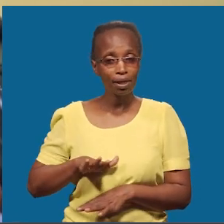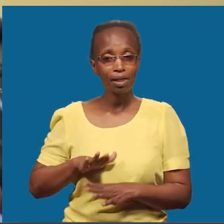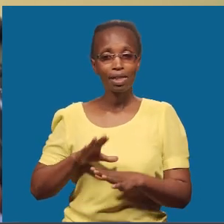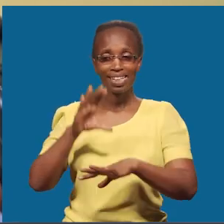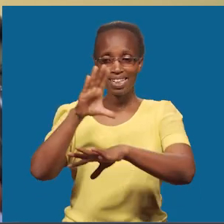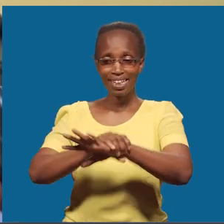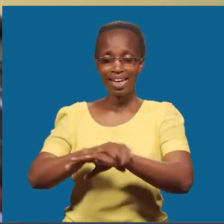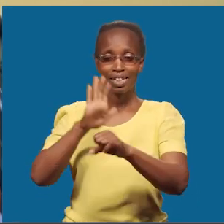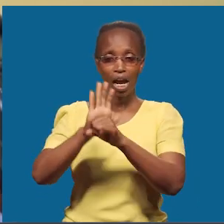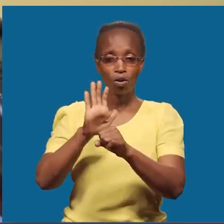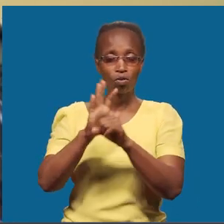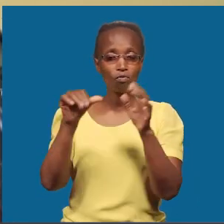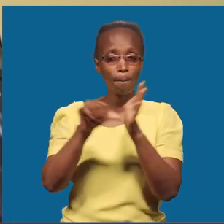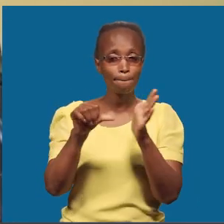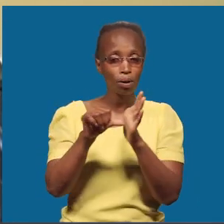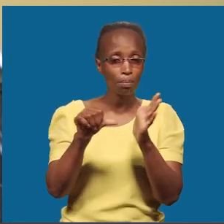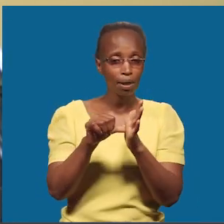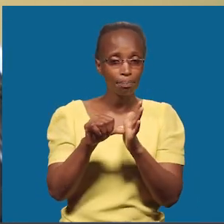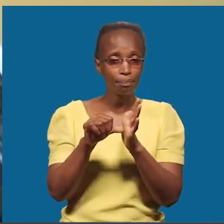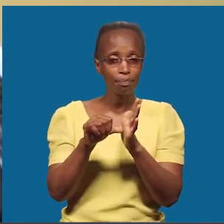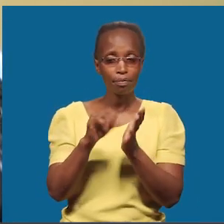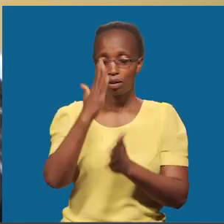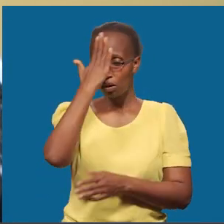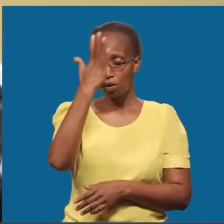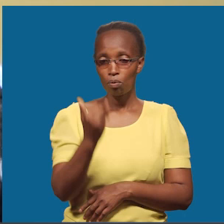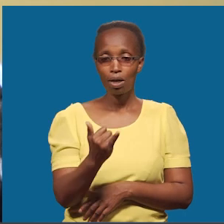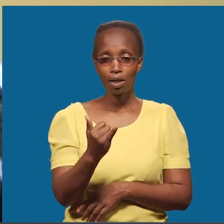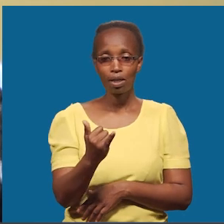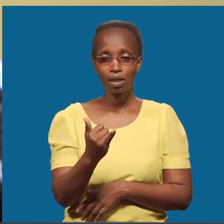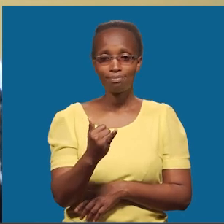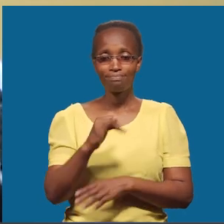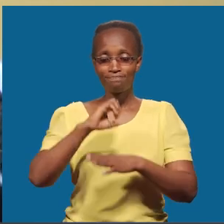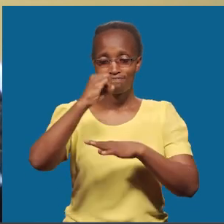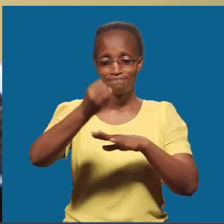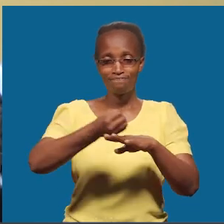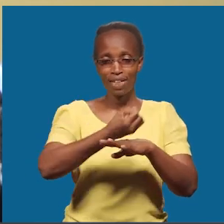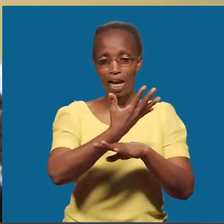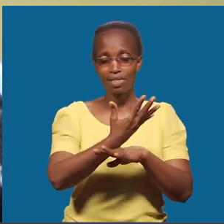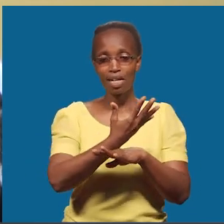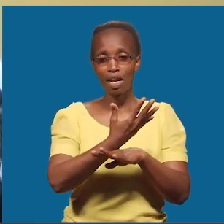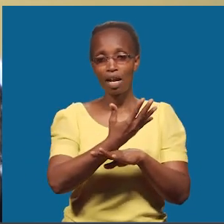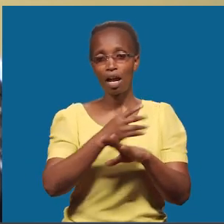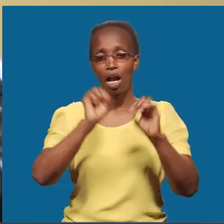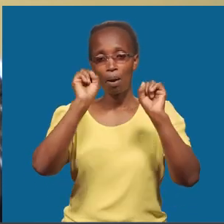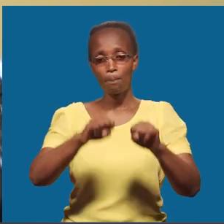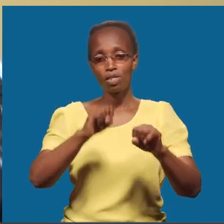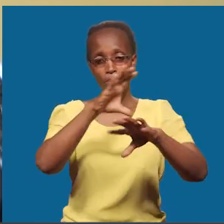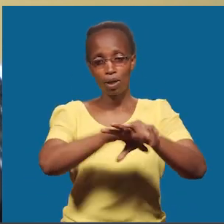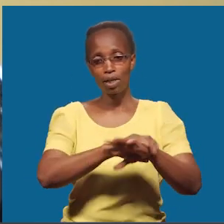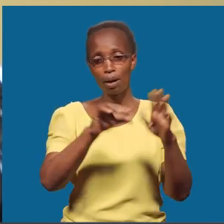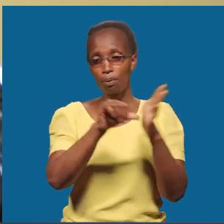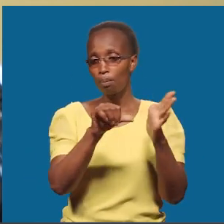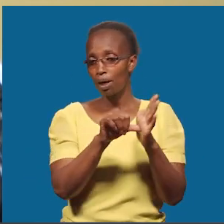women mostly, they get a lot of problems. Some come to me because cancer can get you at any